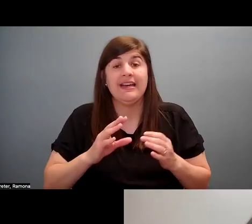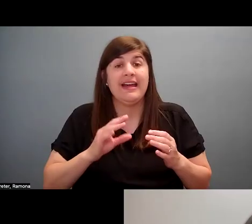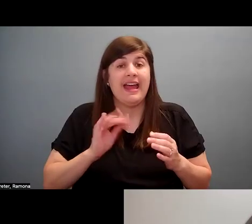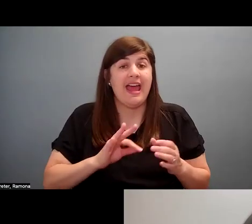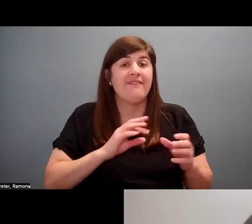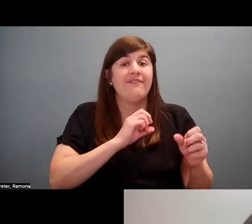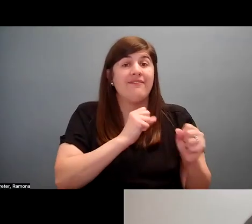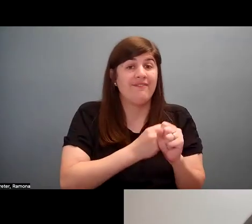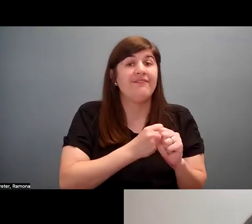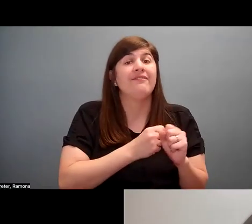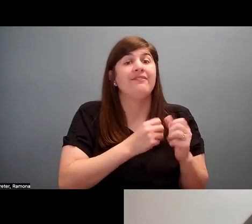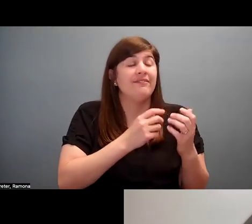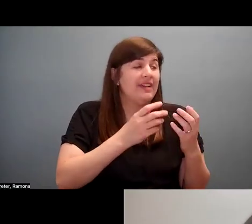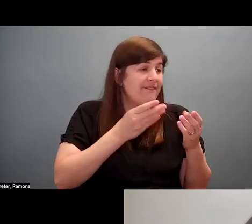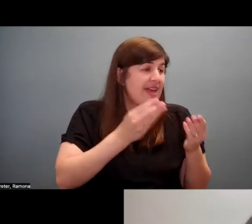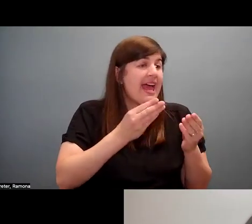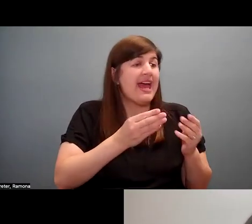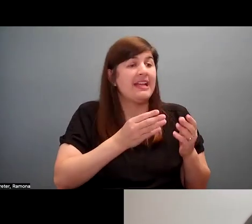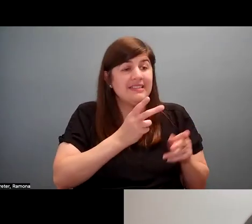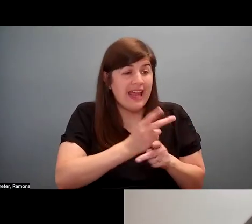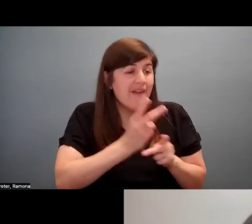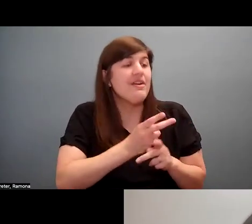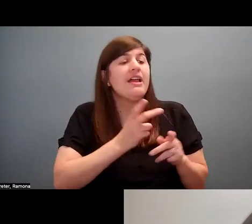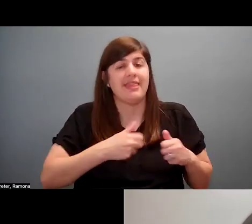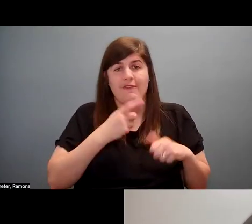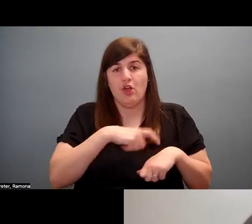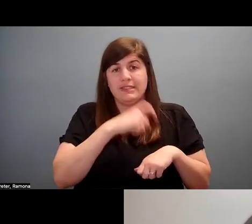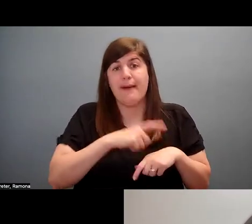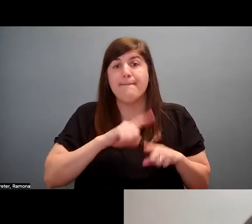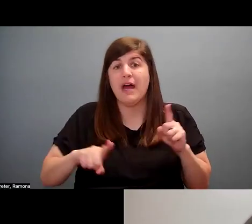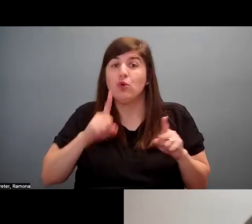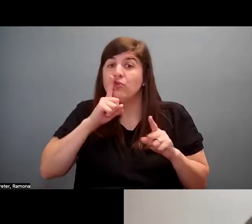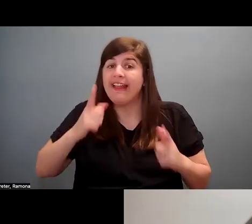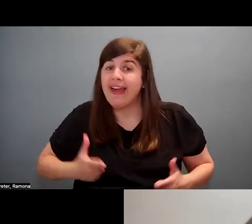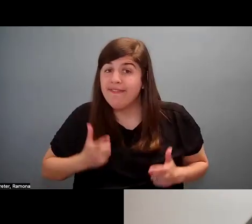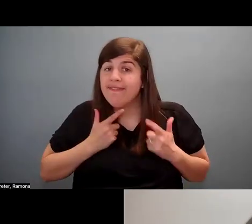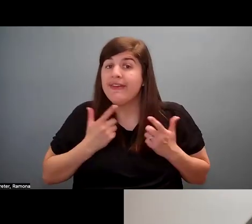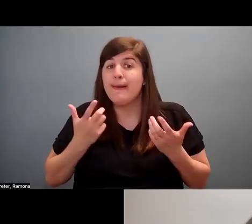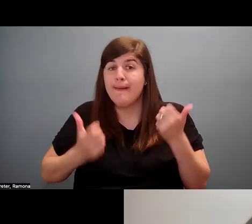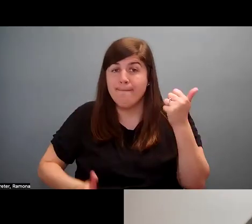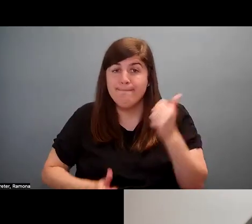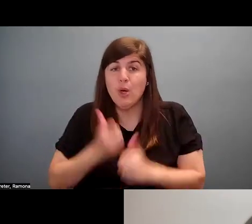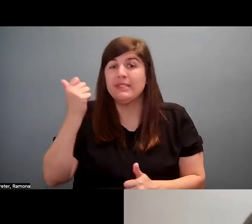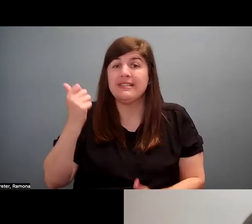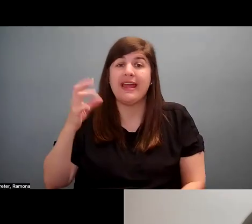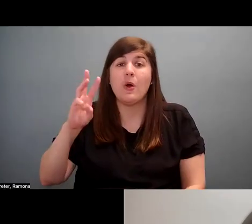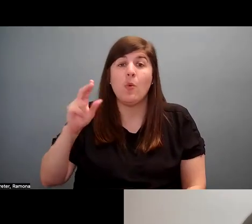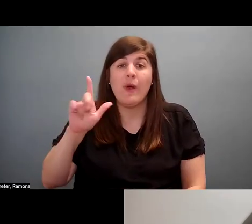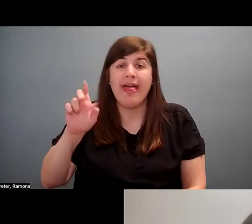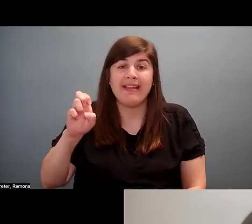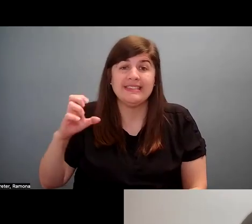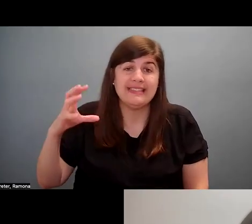them, they can also often live a really long time. Yes. But actually, they mostly get eaten by whales before they get to their